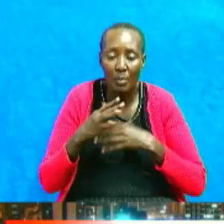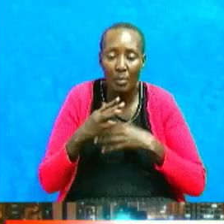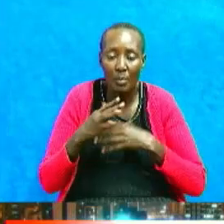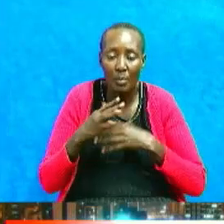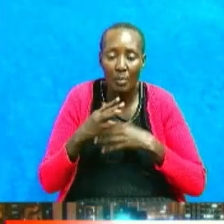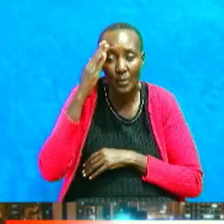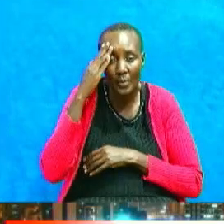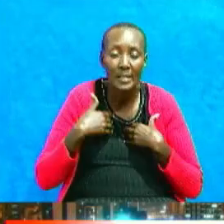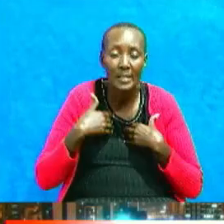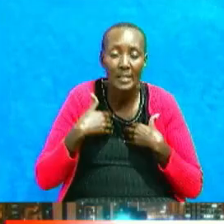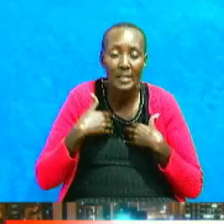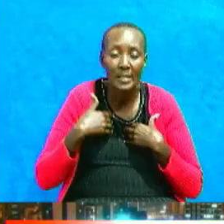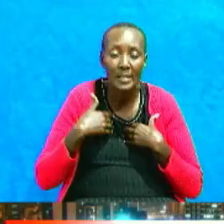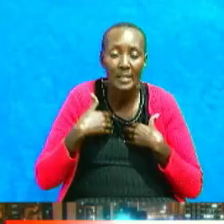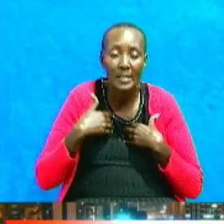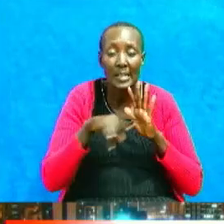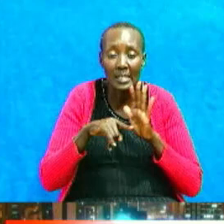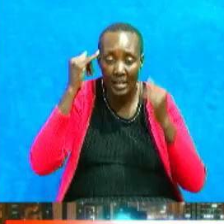propagate.